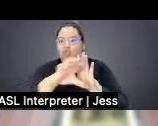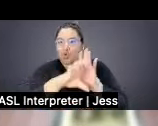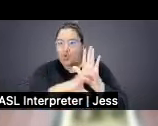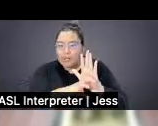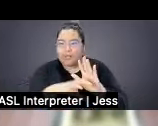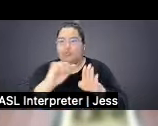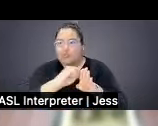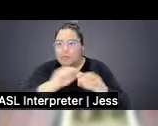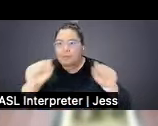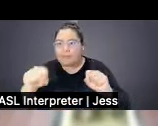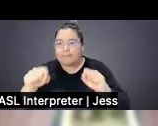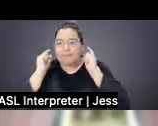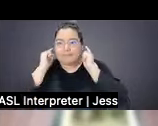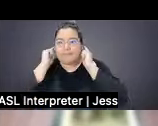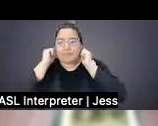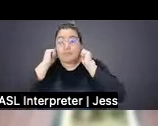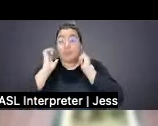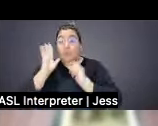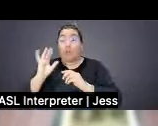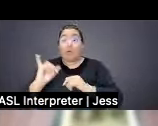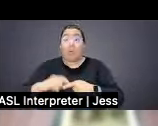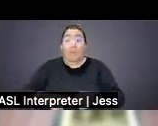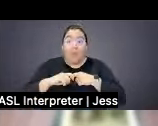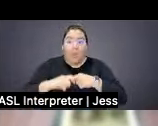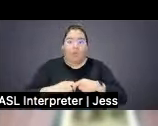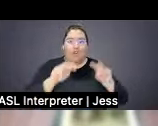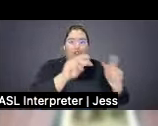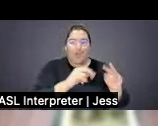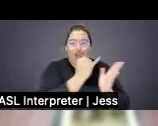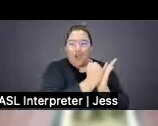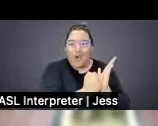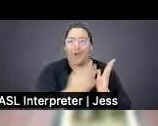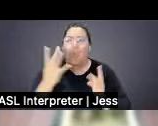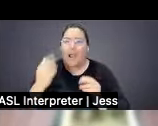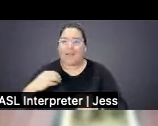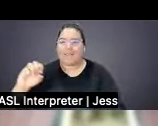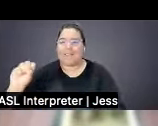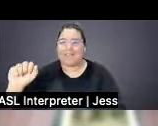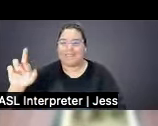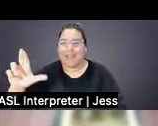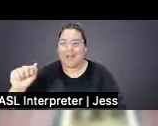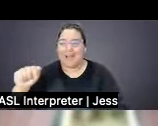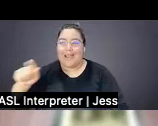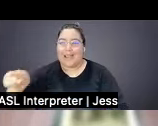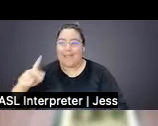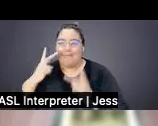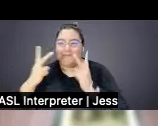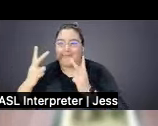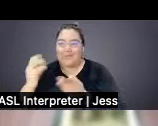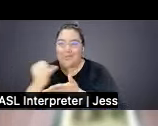a look at the art that has been created by our visual note taker, Sarah. Thank you again for joining us this